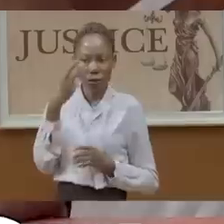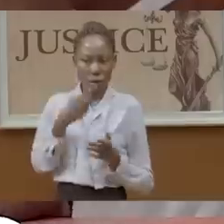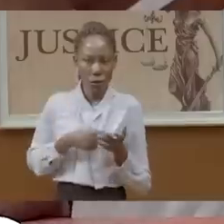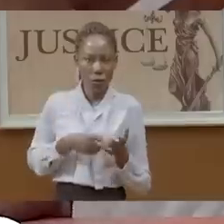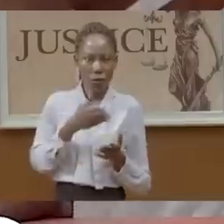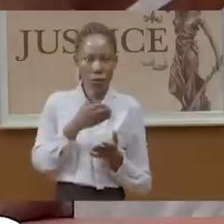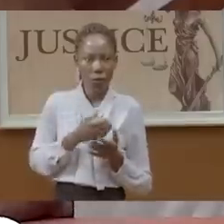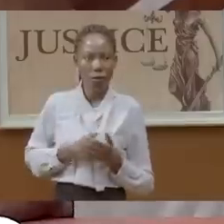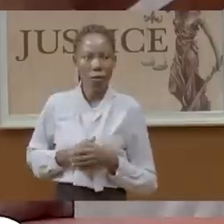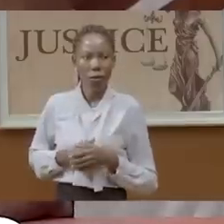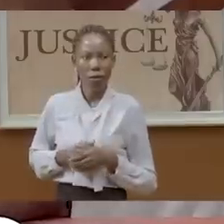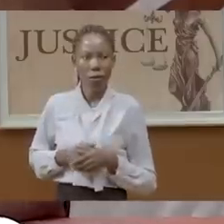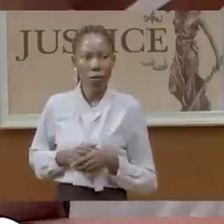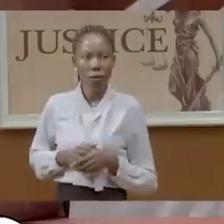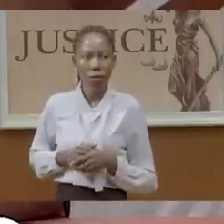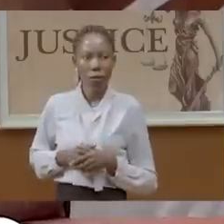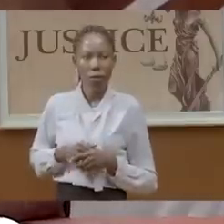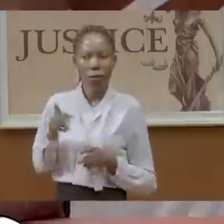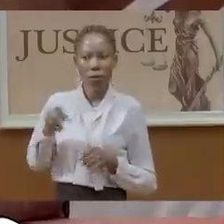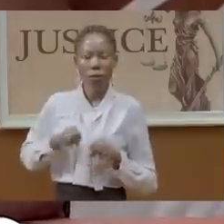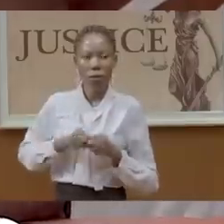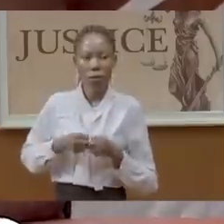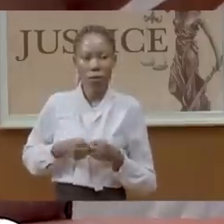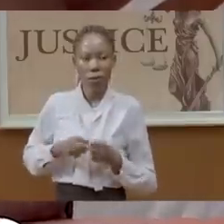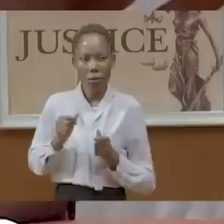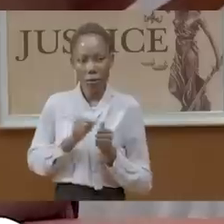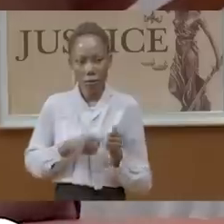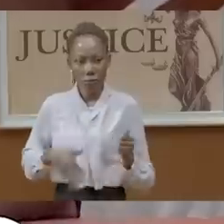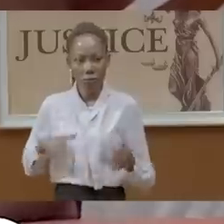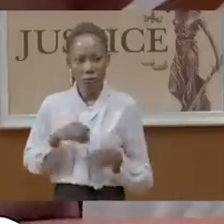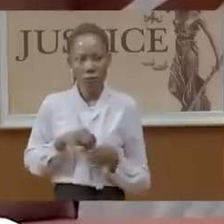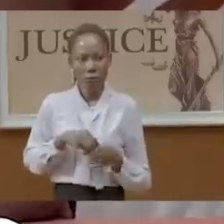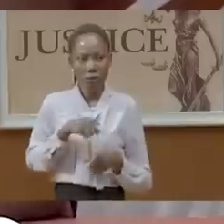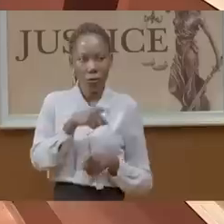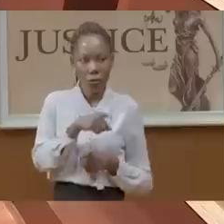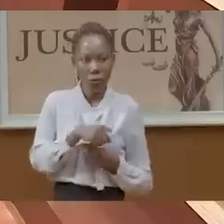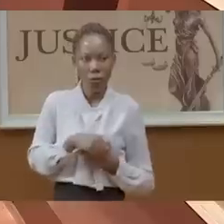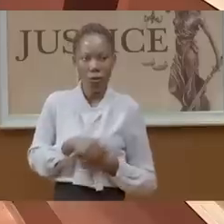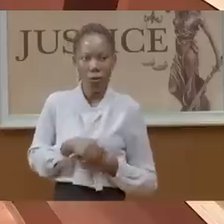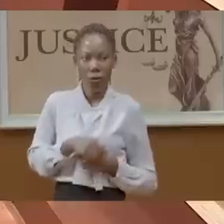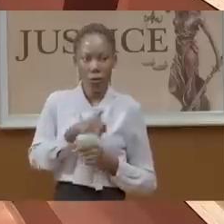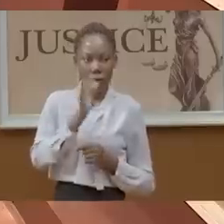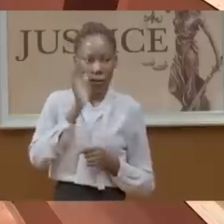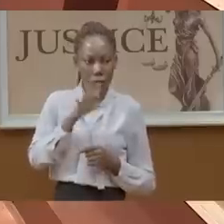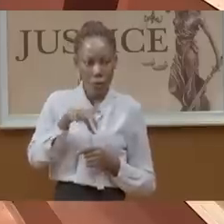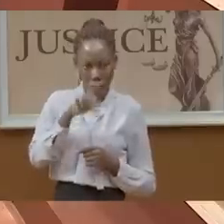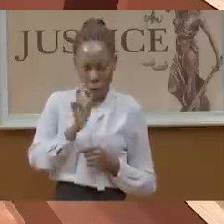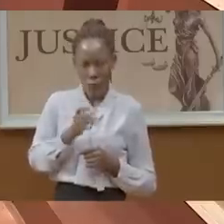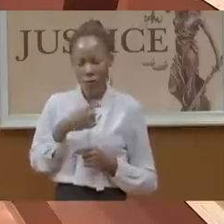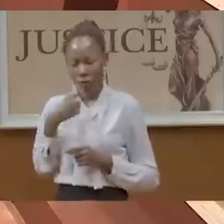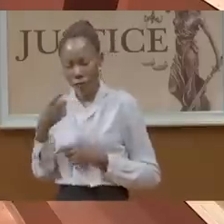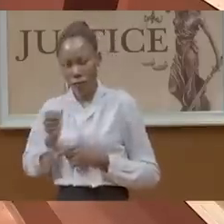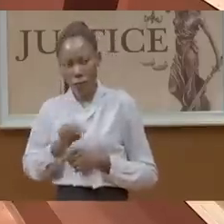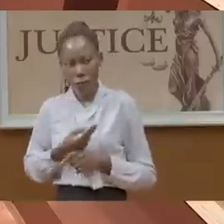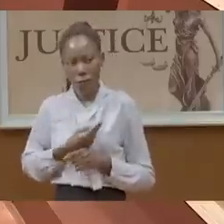statements and you've broken down everything. So I'll just be bringing them out. Okay. So you'll be...